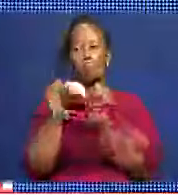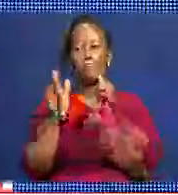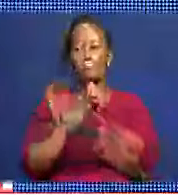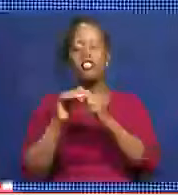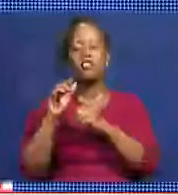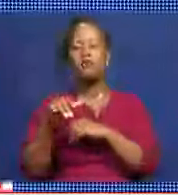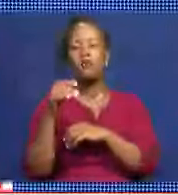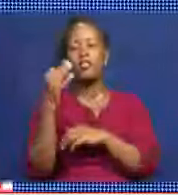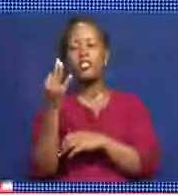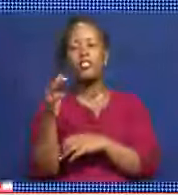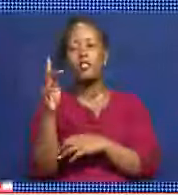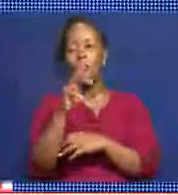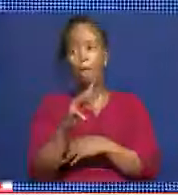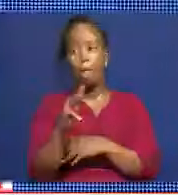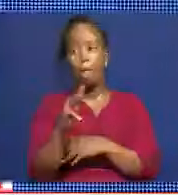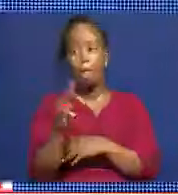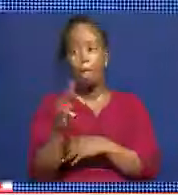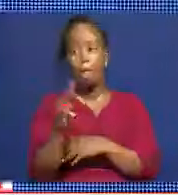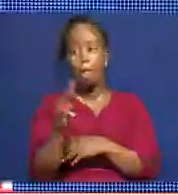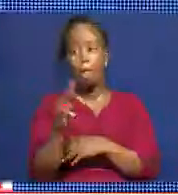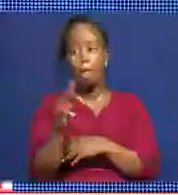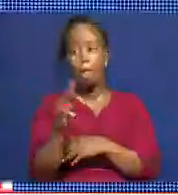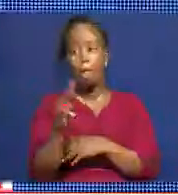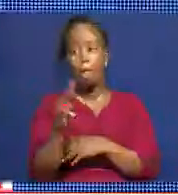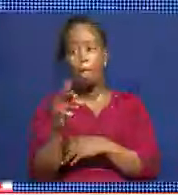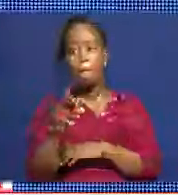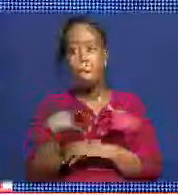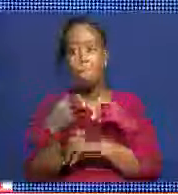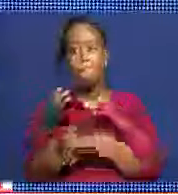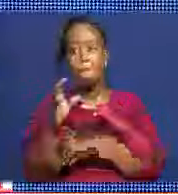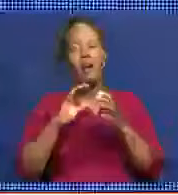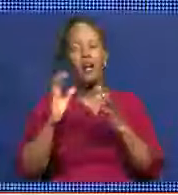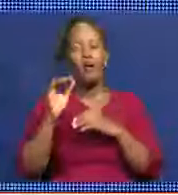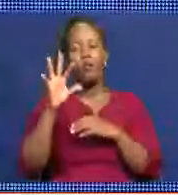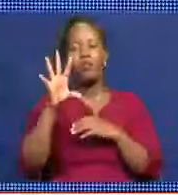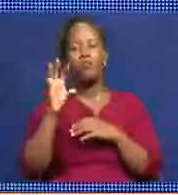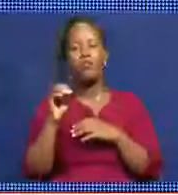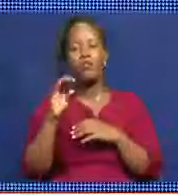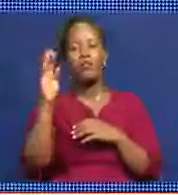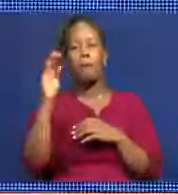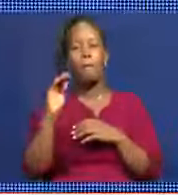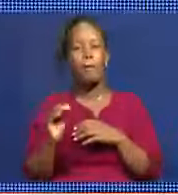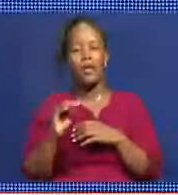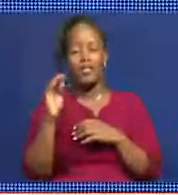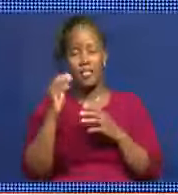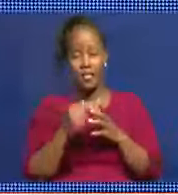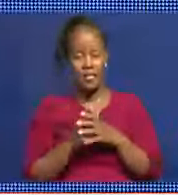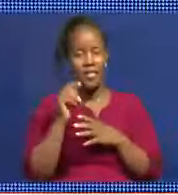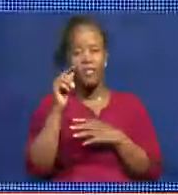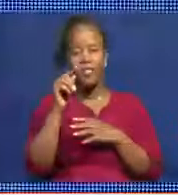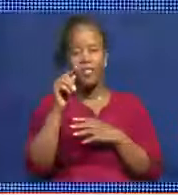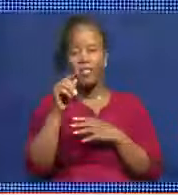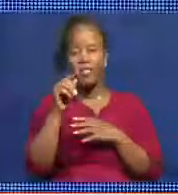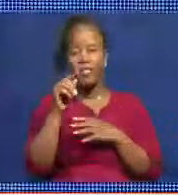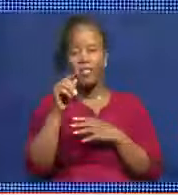years for Kenya, which represents GDP. This is a significant amount.